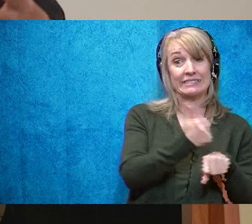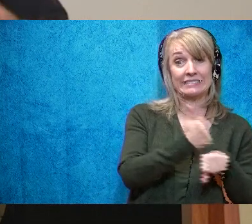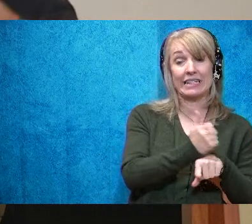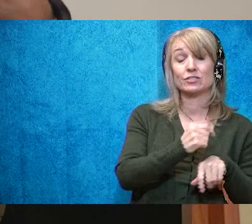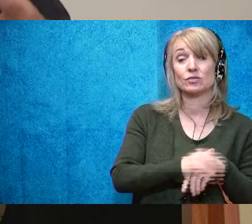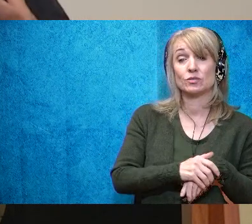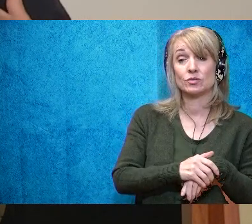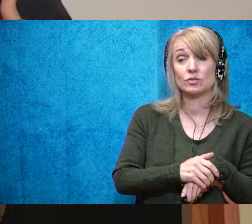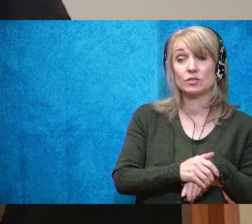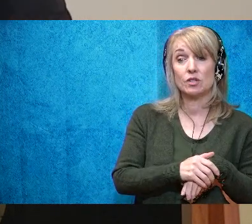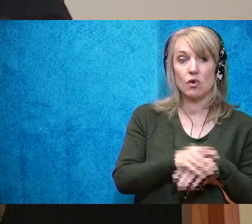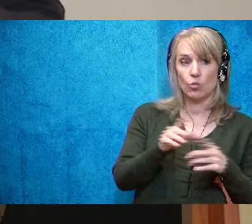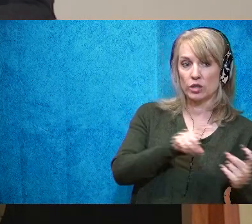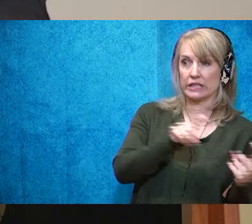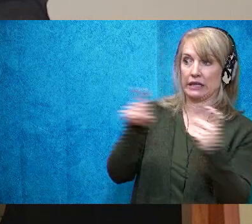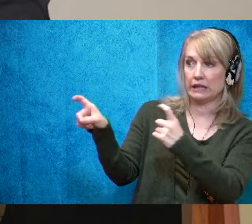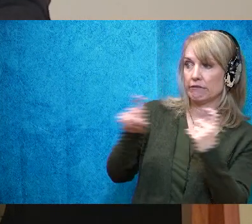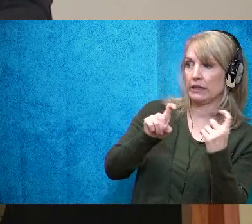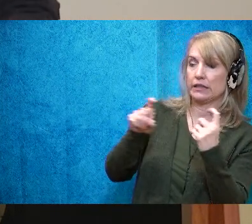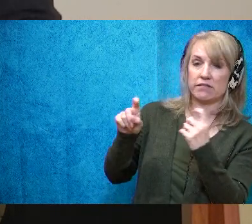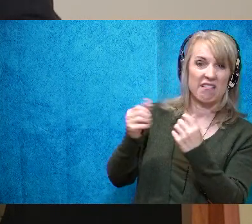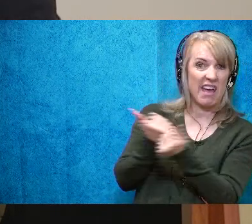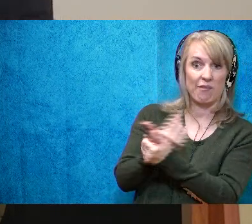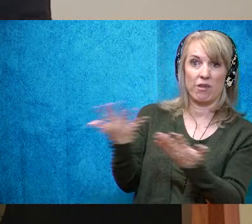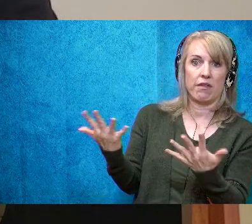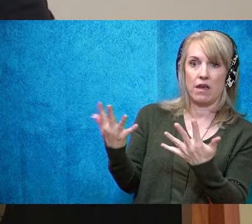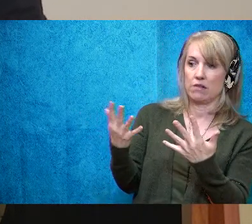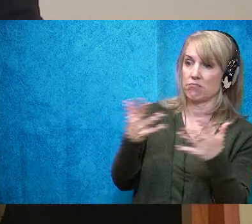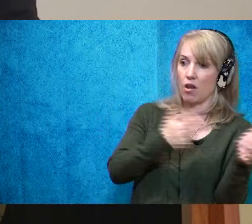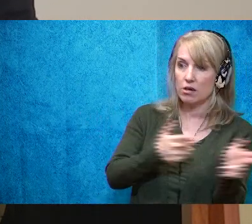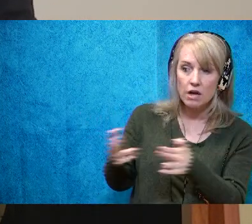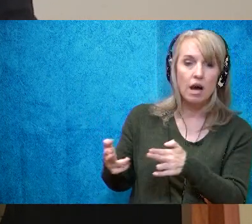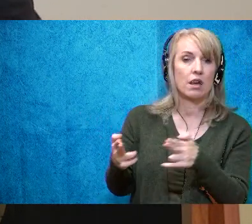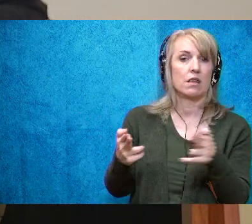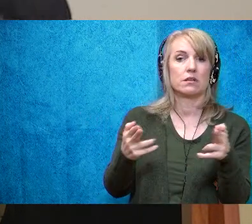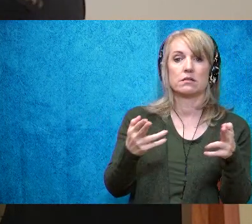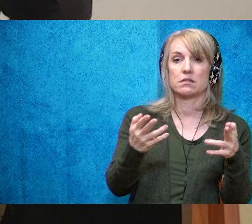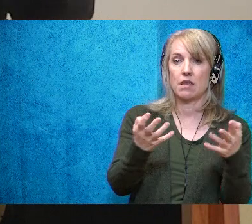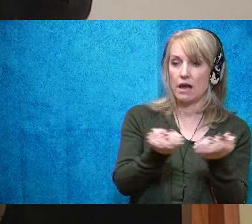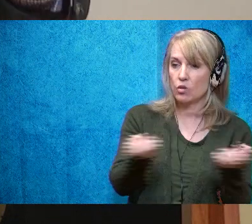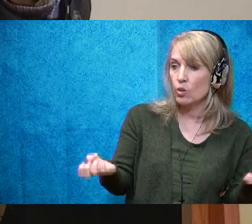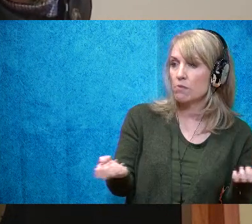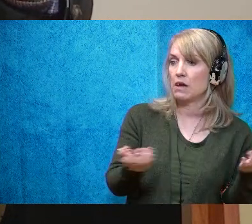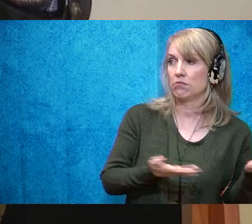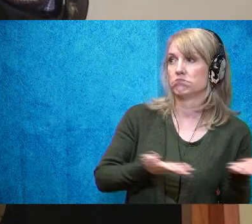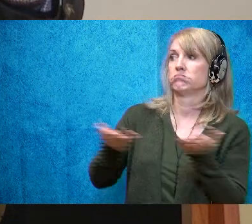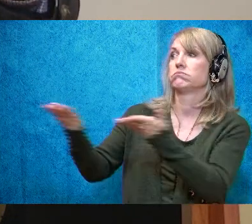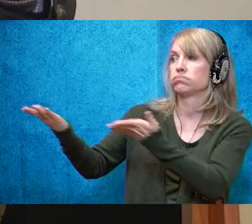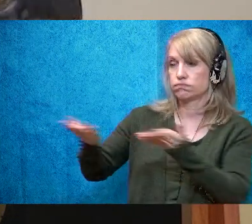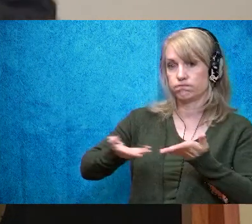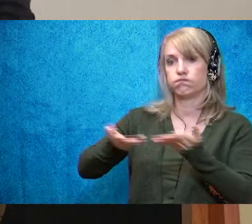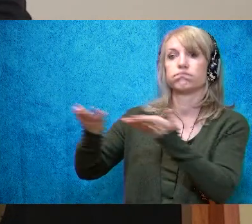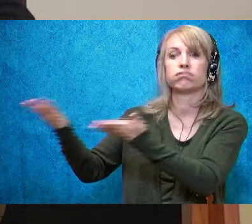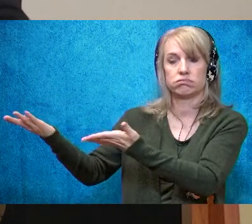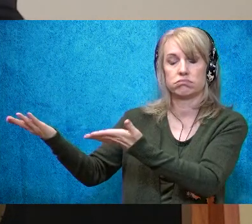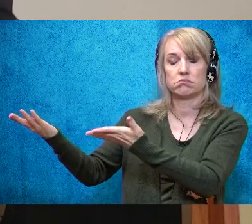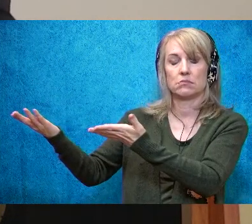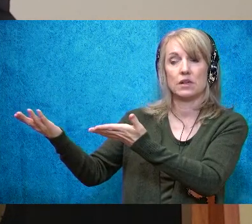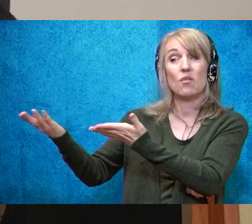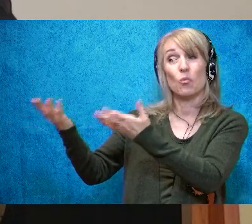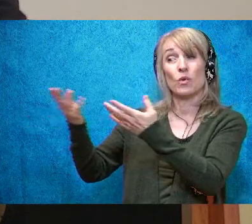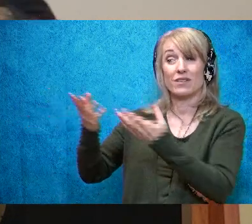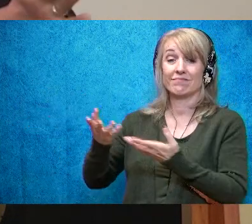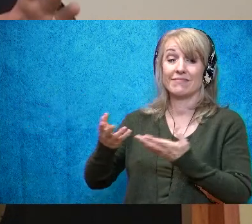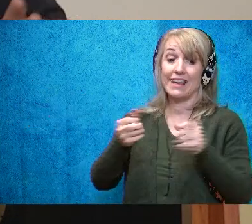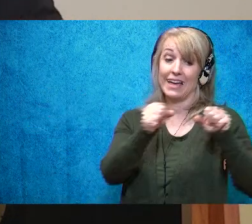our arms, our weapons to another country. So we're weakening our defense system in the process of helping them when it could threaten us. So there were a lot of Americans